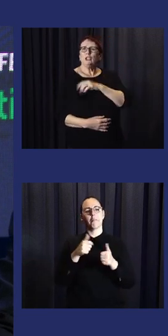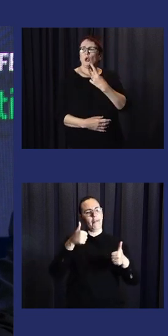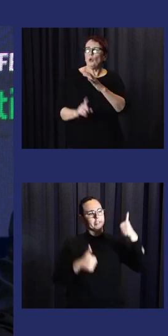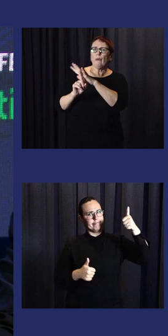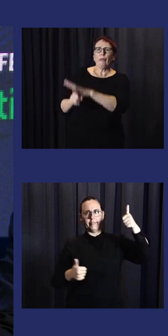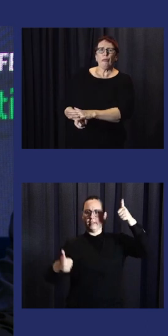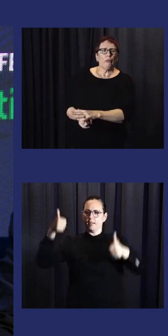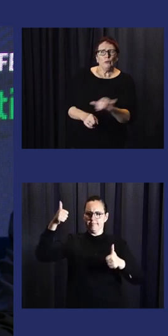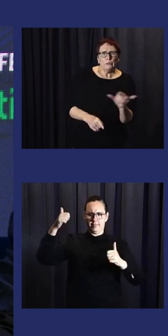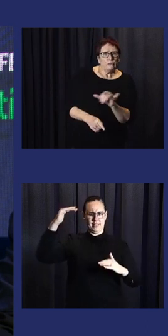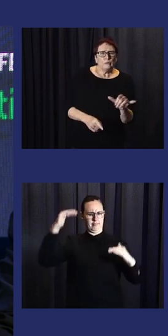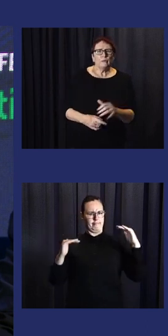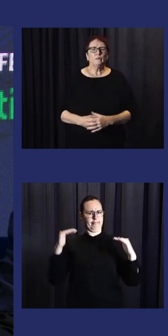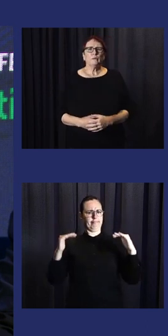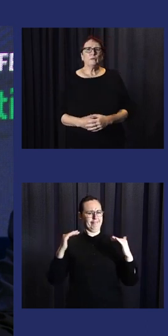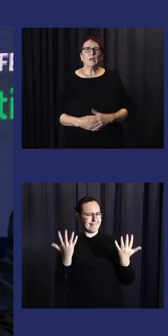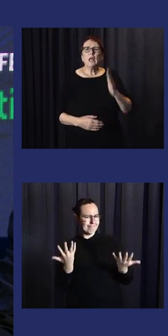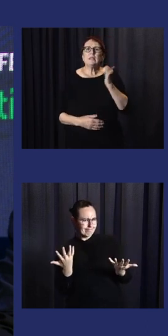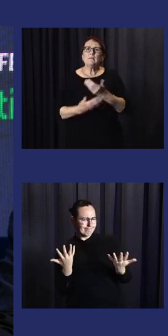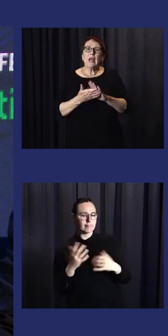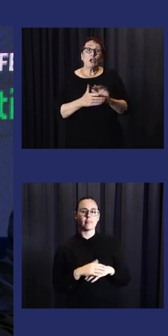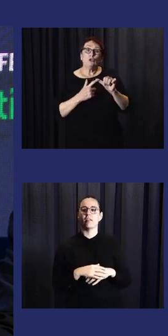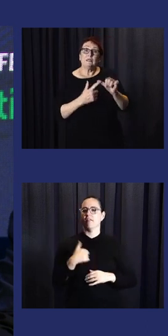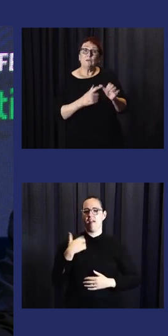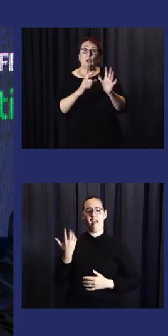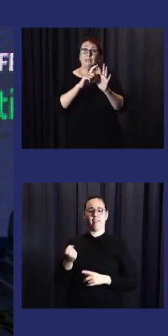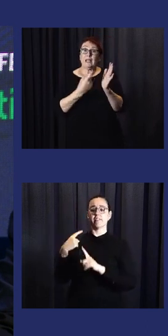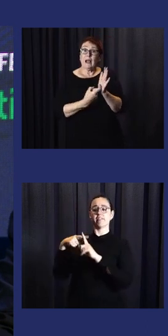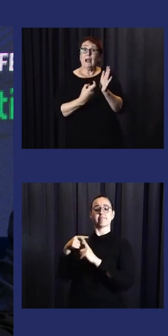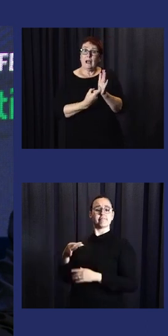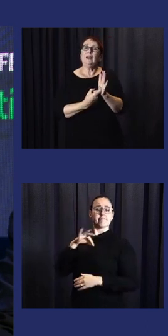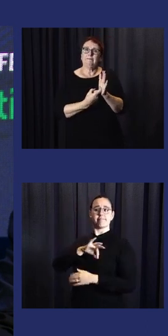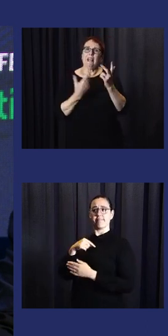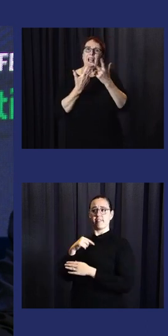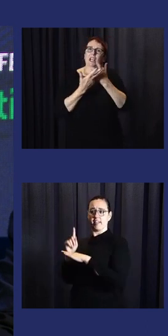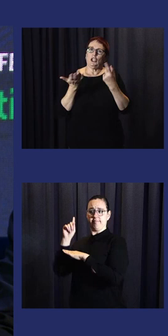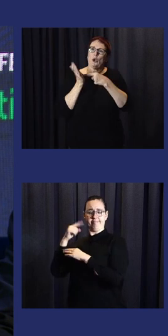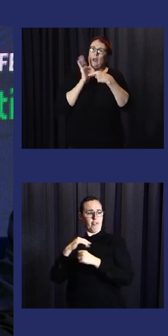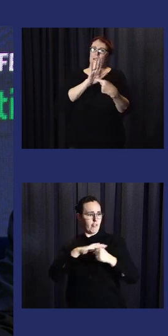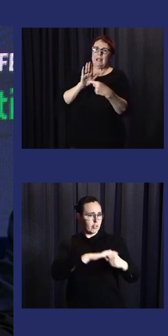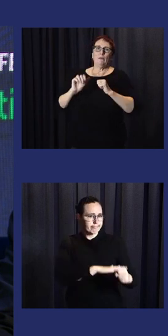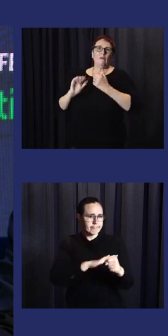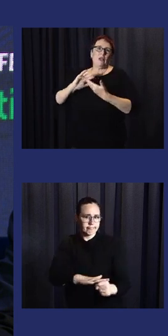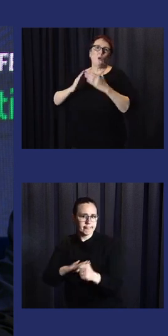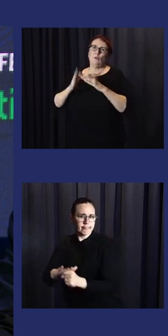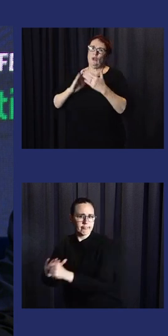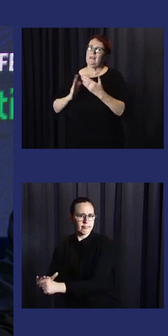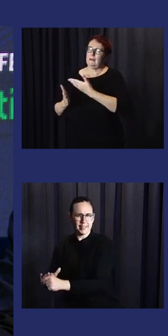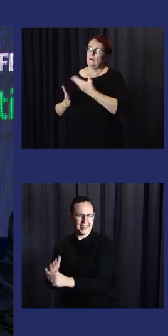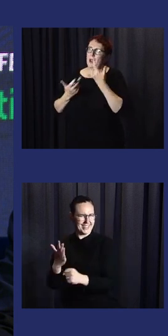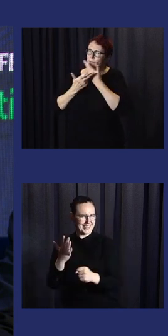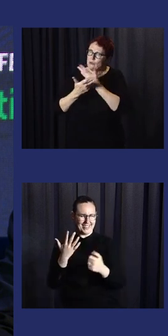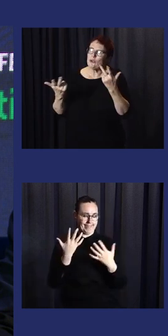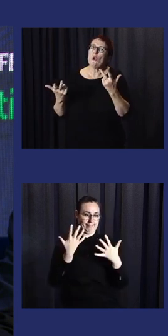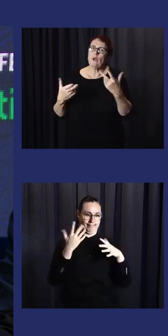because whatever our DRR response is, it is a mirror of our society, so obviously we have to pay close attention to that. And I'd